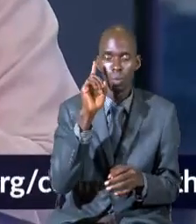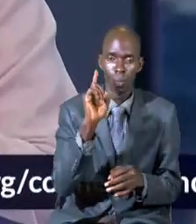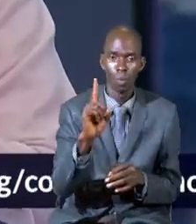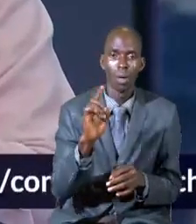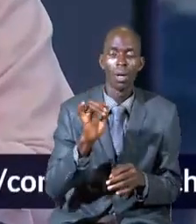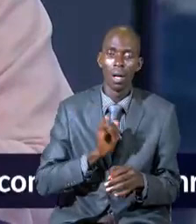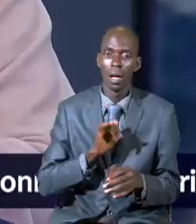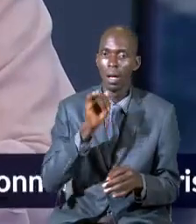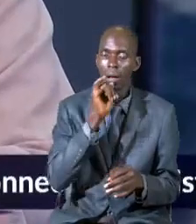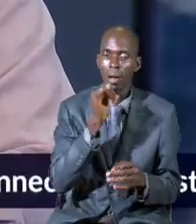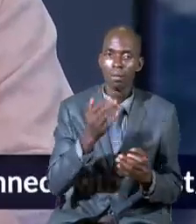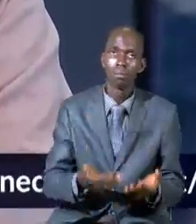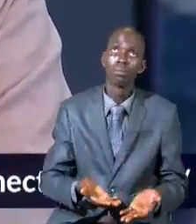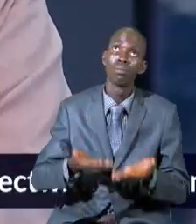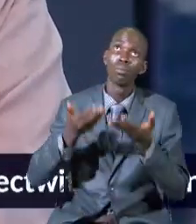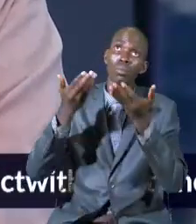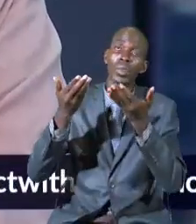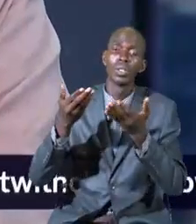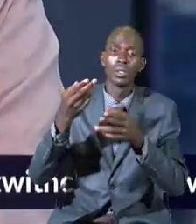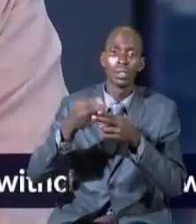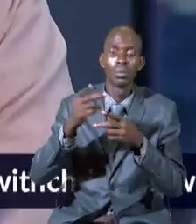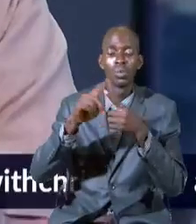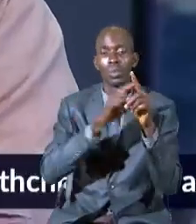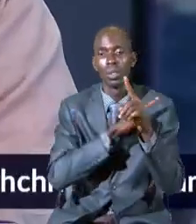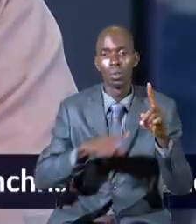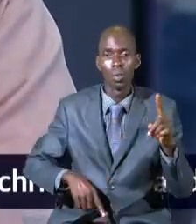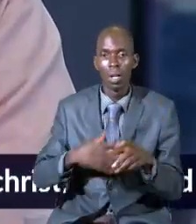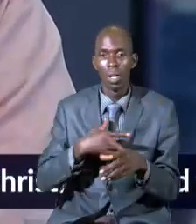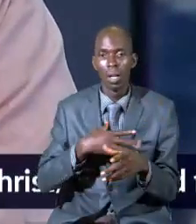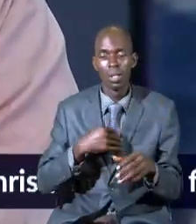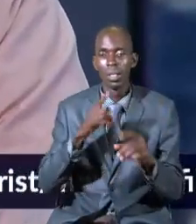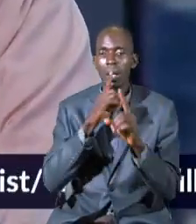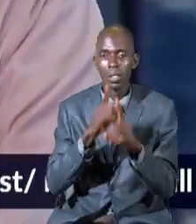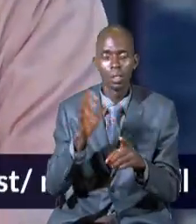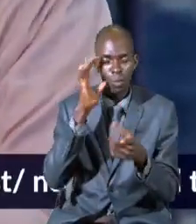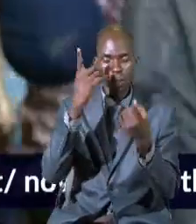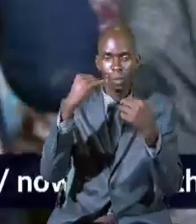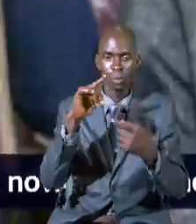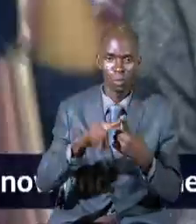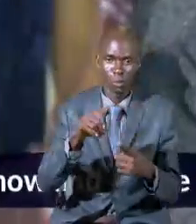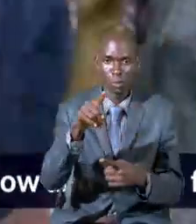Lord, and the answer is going to come to you.